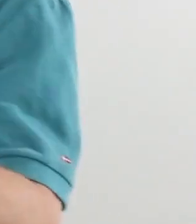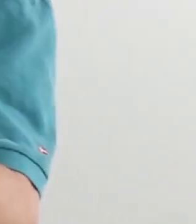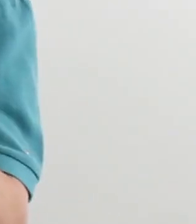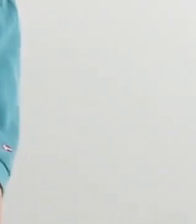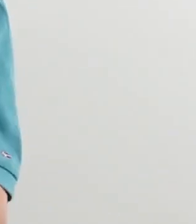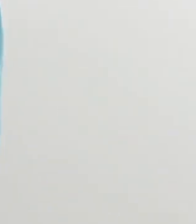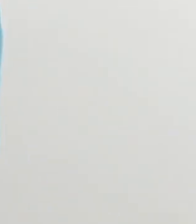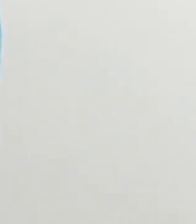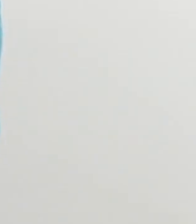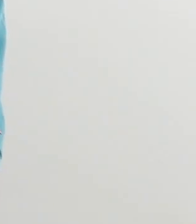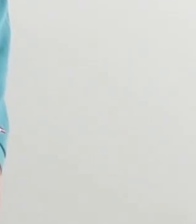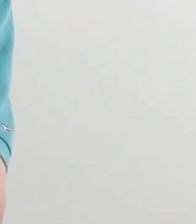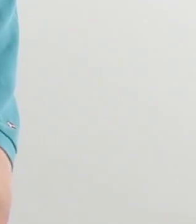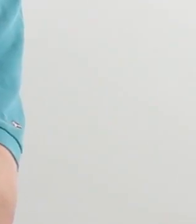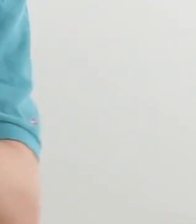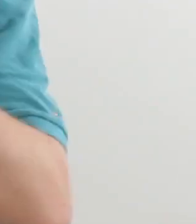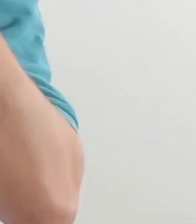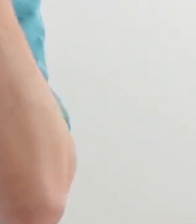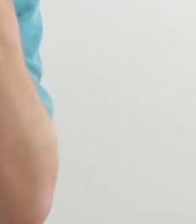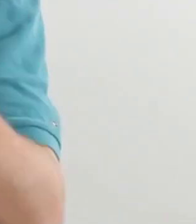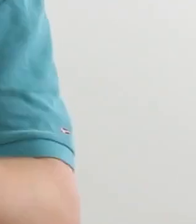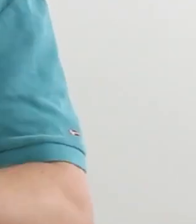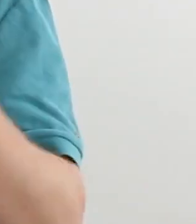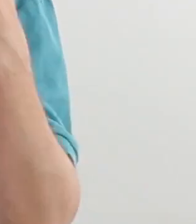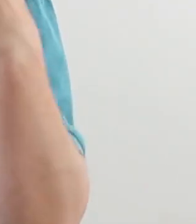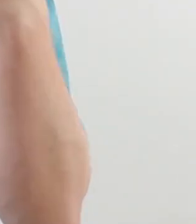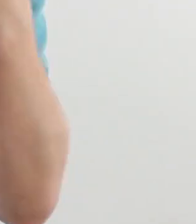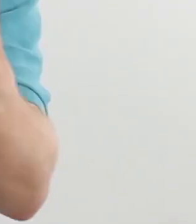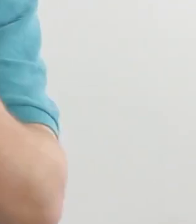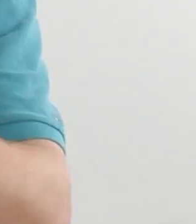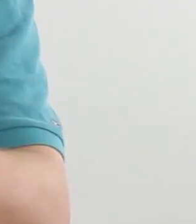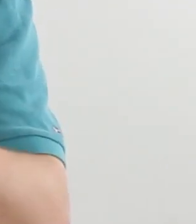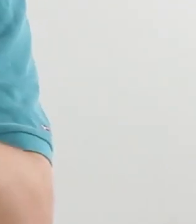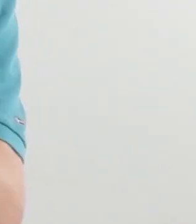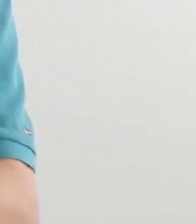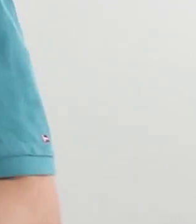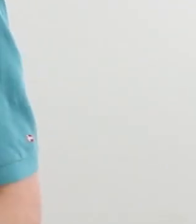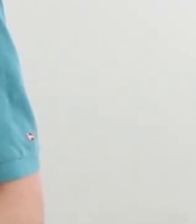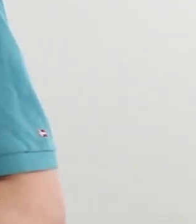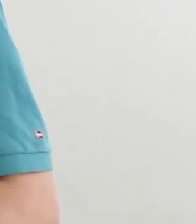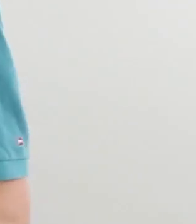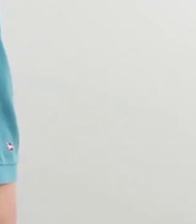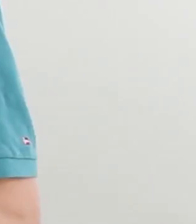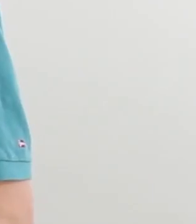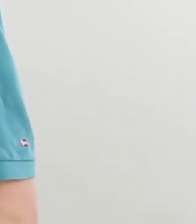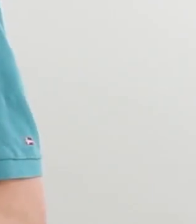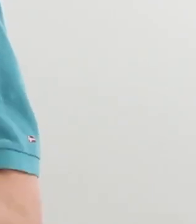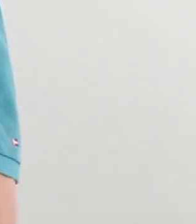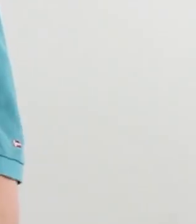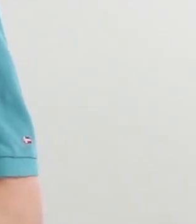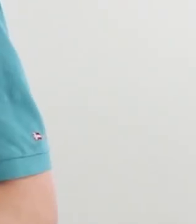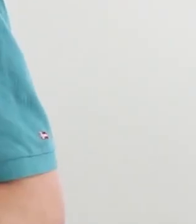there. So if you think you're spending too much money, tell people, my belief is we are spending too much